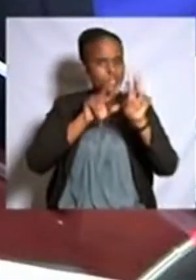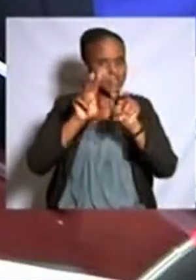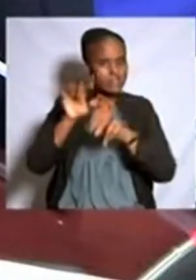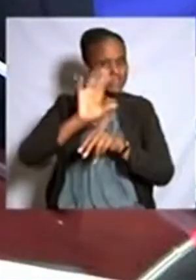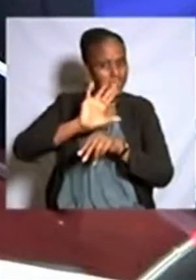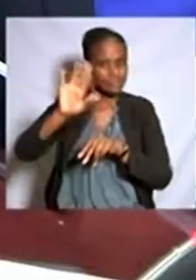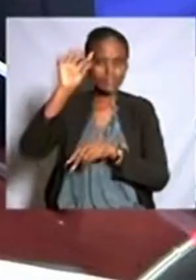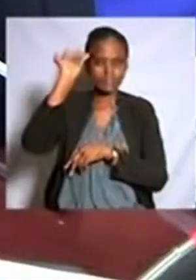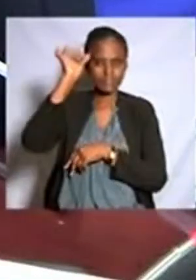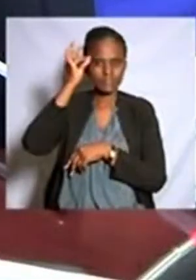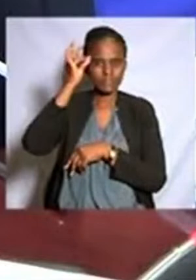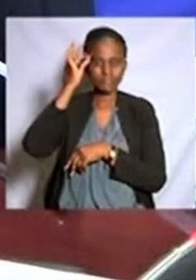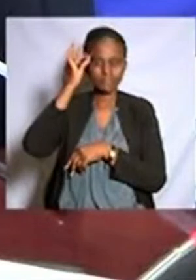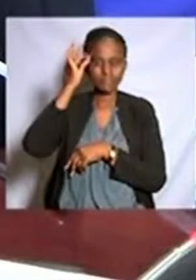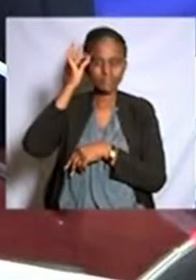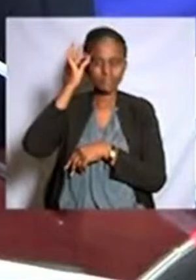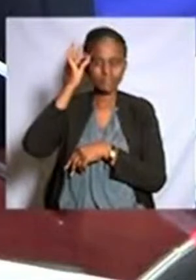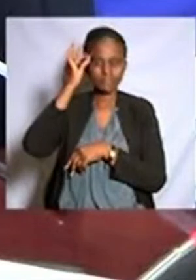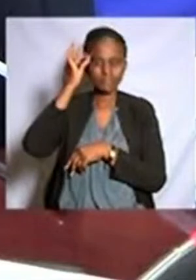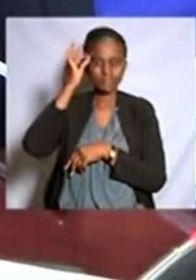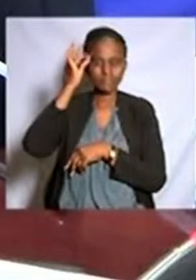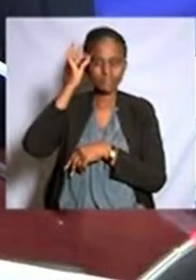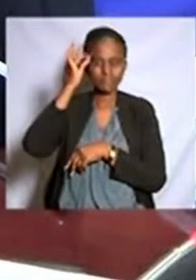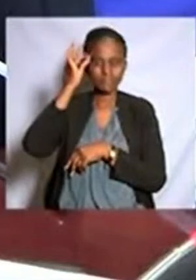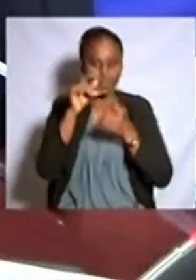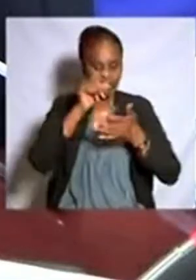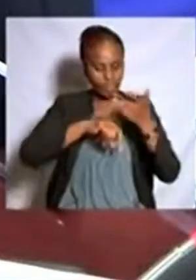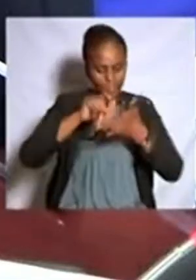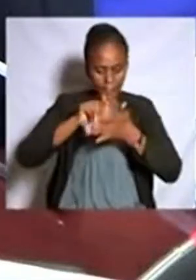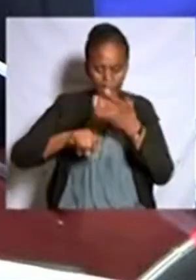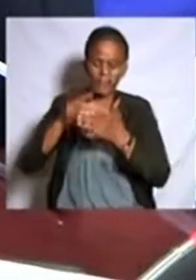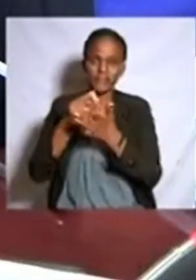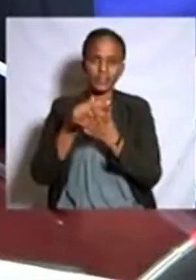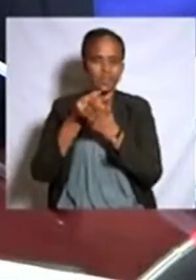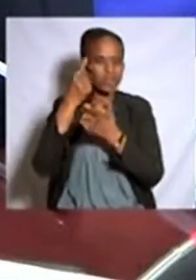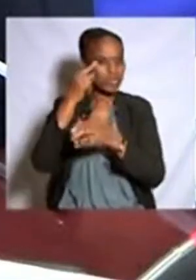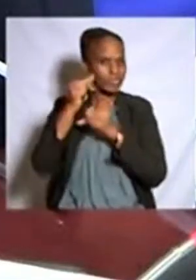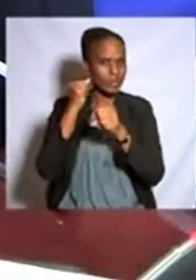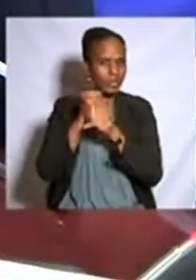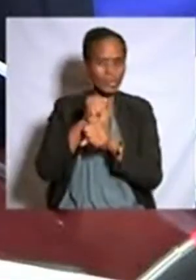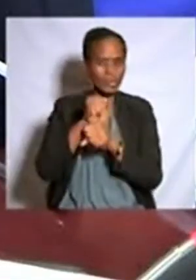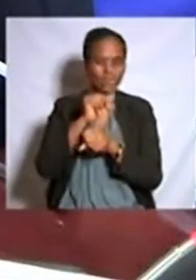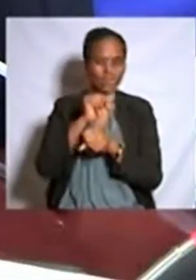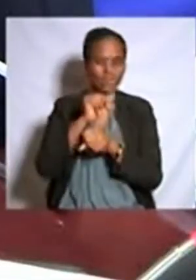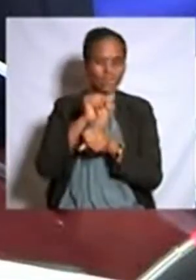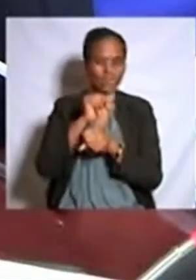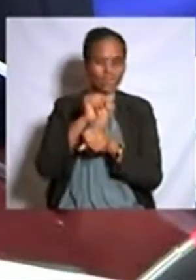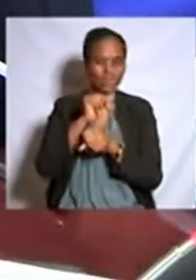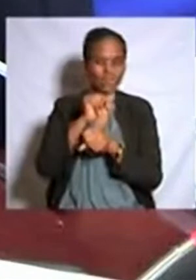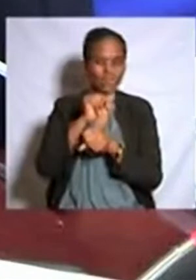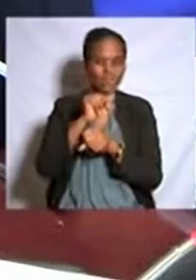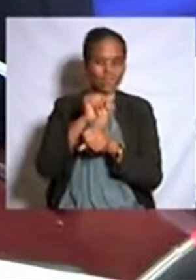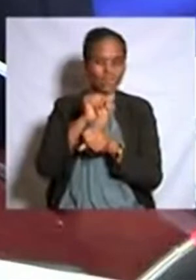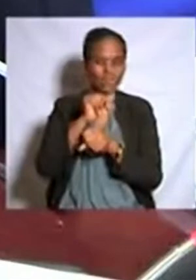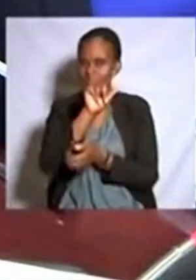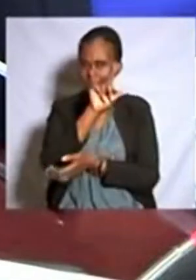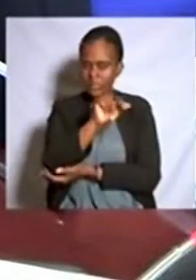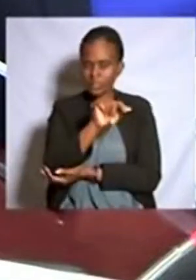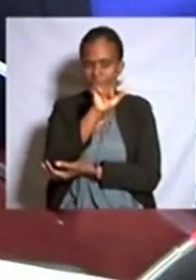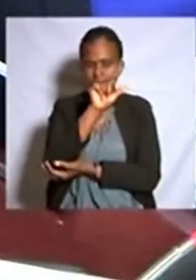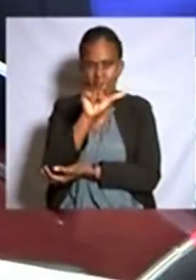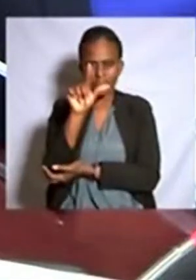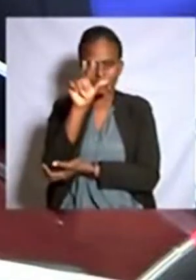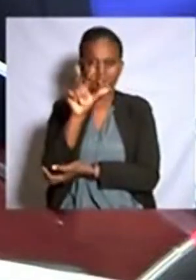noted. We wish to inform the committee that the cost of income ratio for the year 2022 and 2023